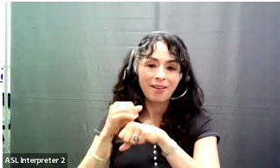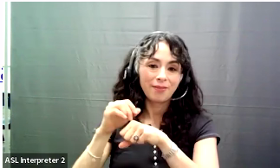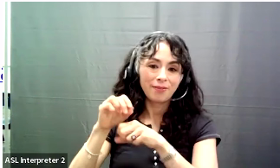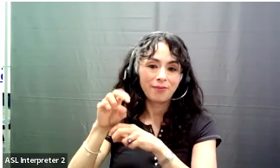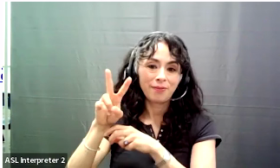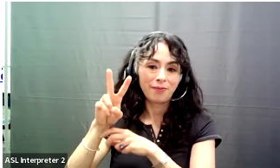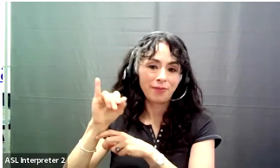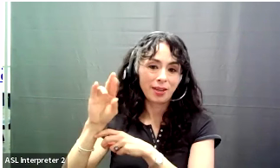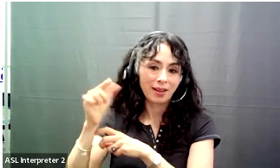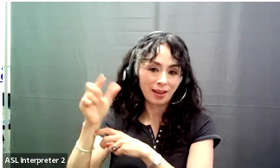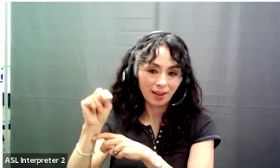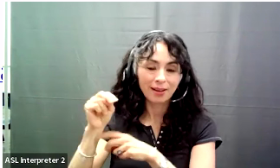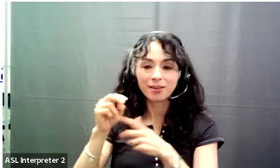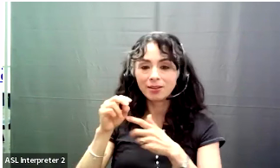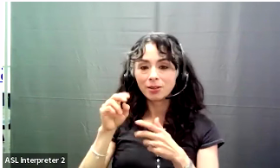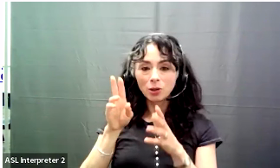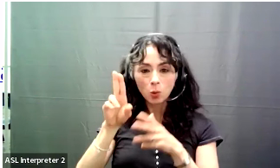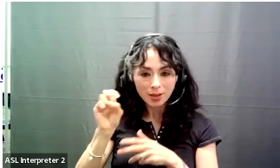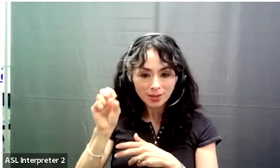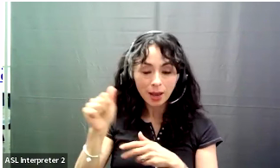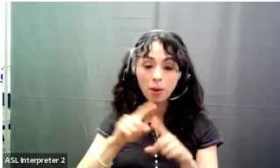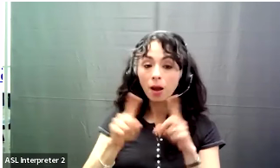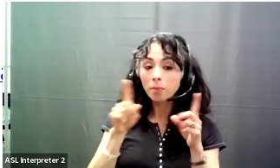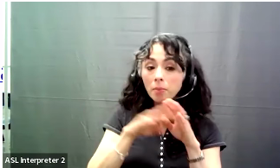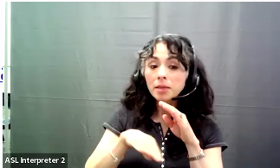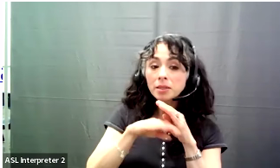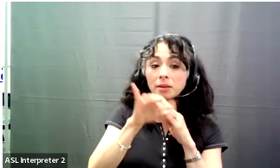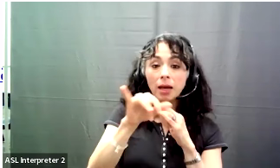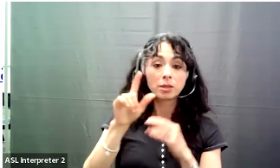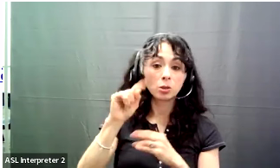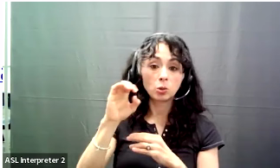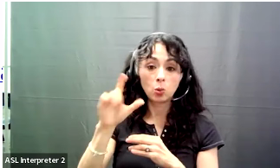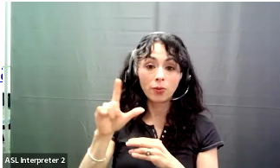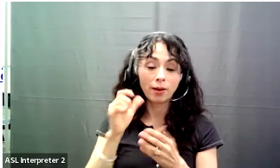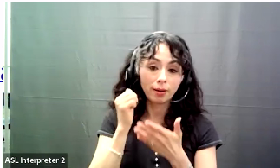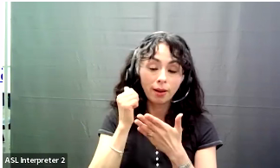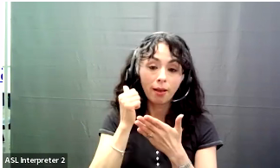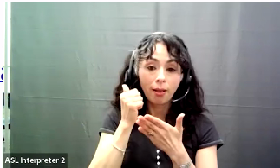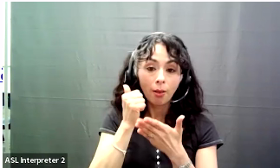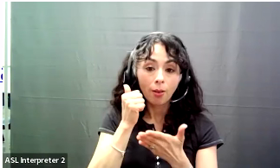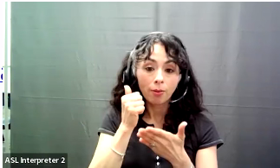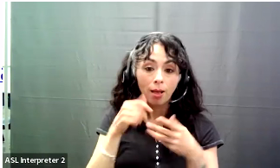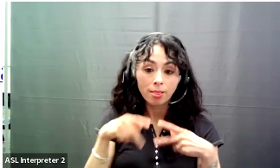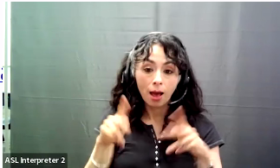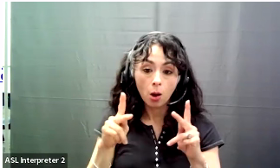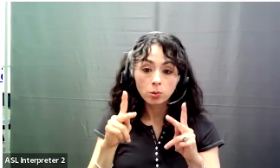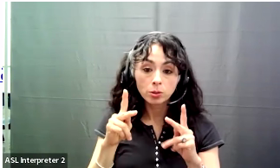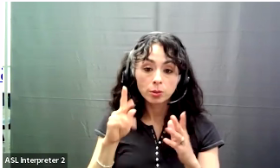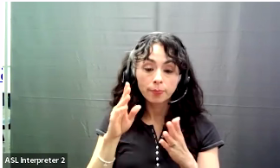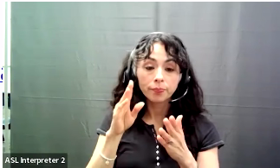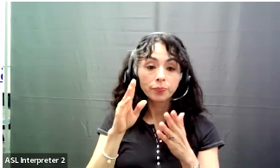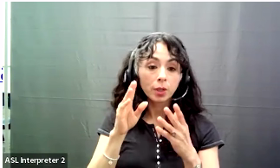States. Other tools are available for that, but this allows users to go in